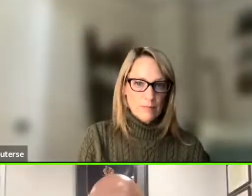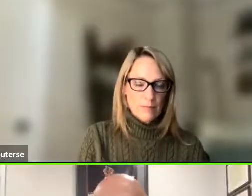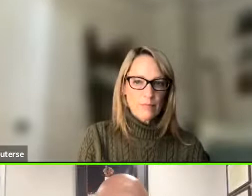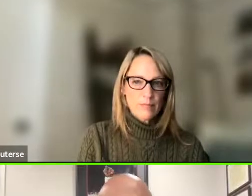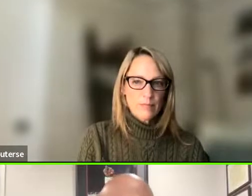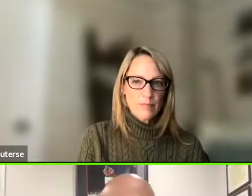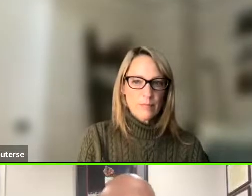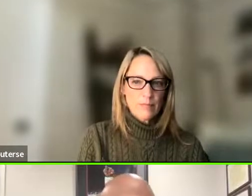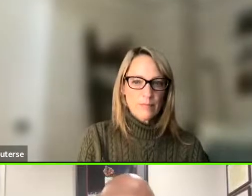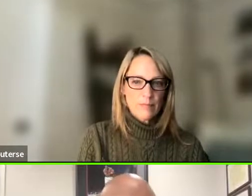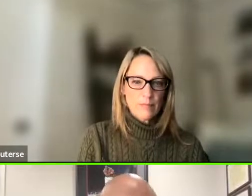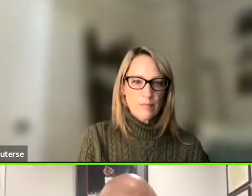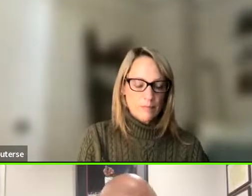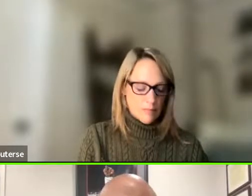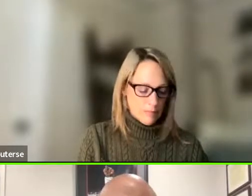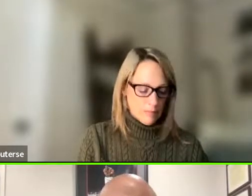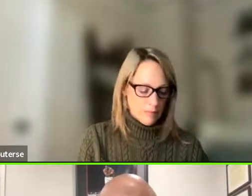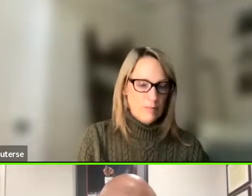So